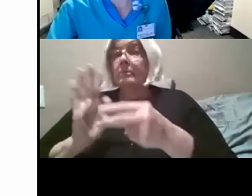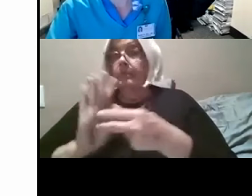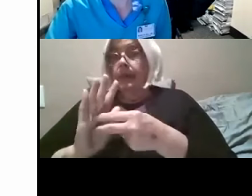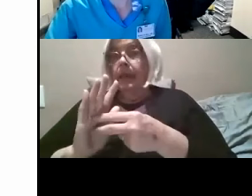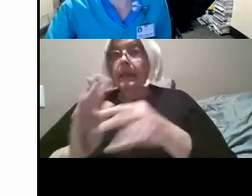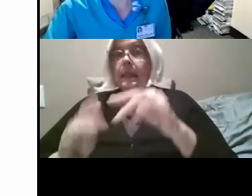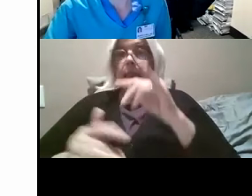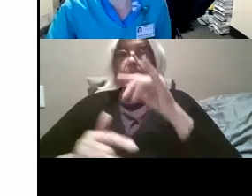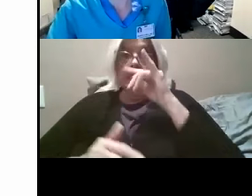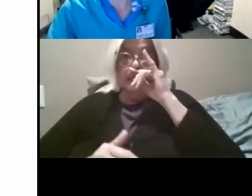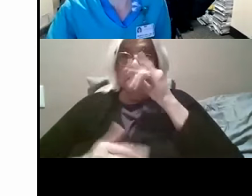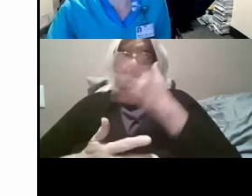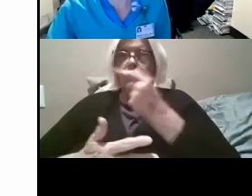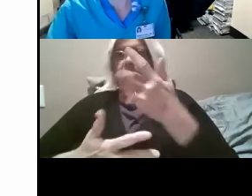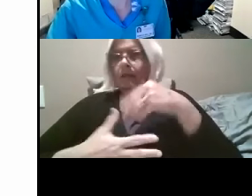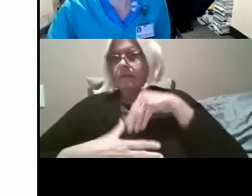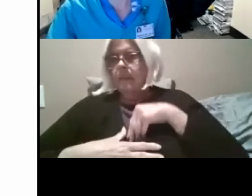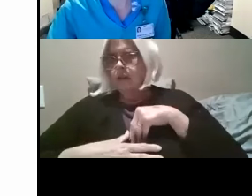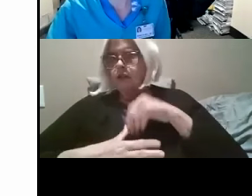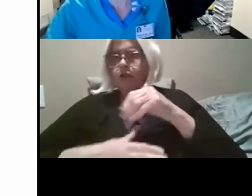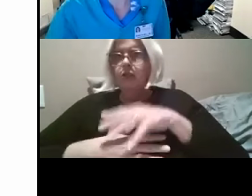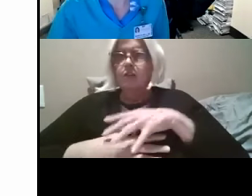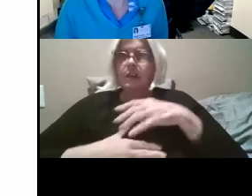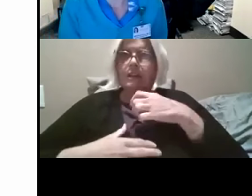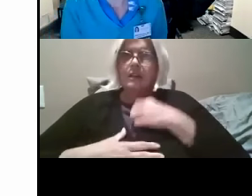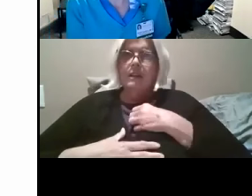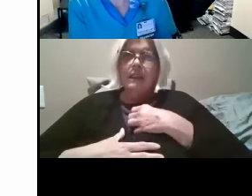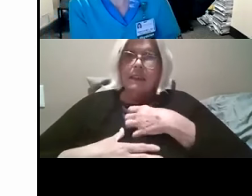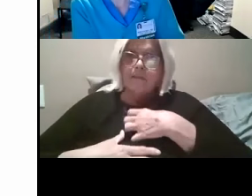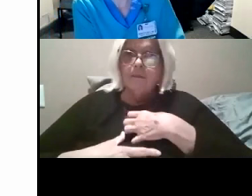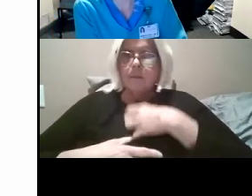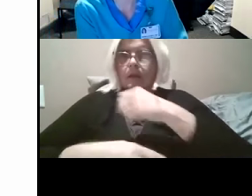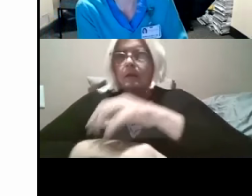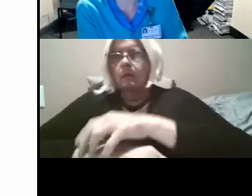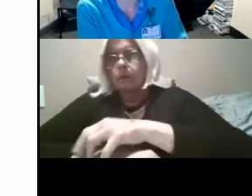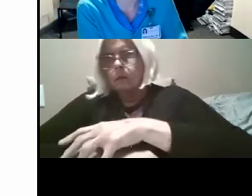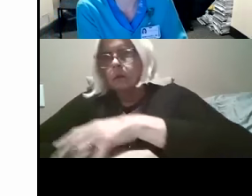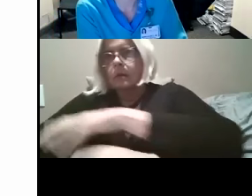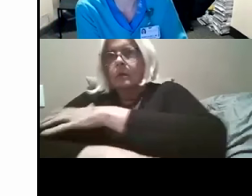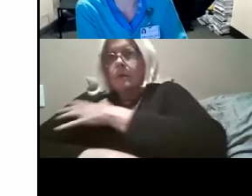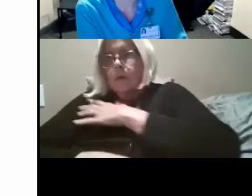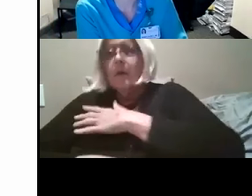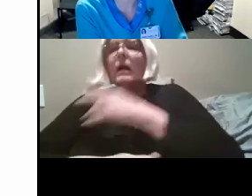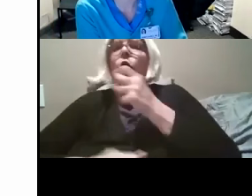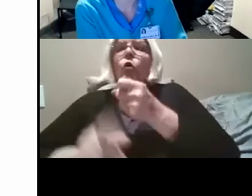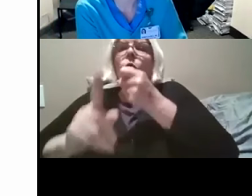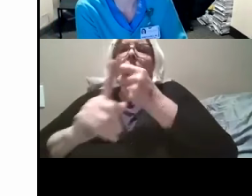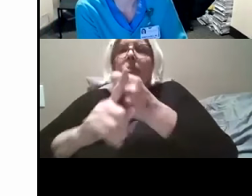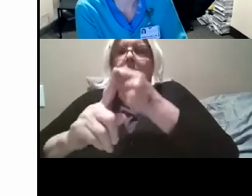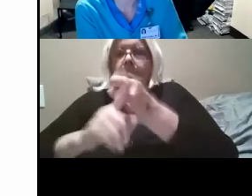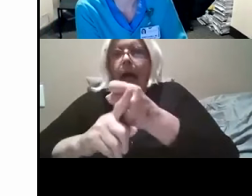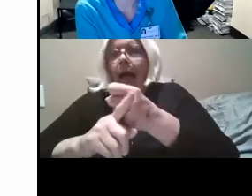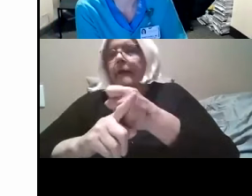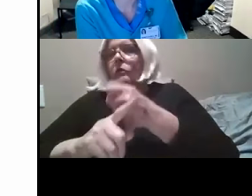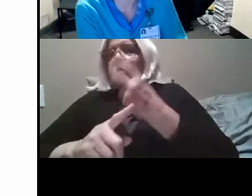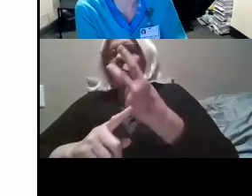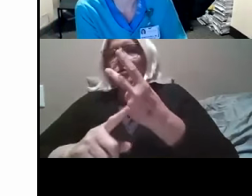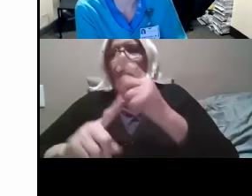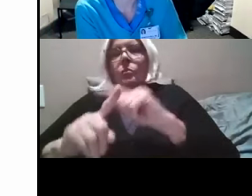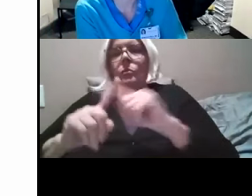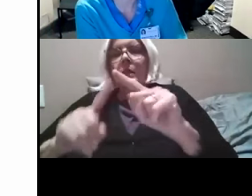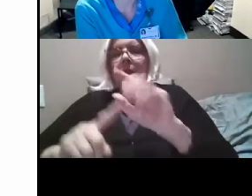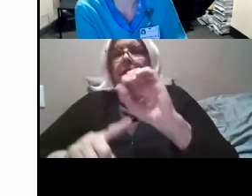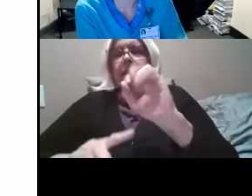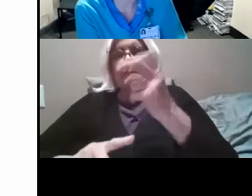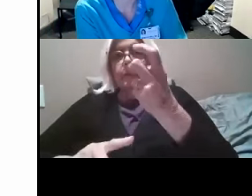and require hospitalization, and they need to have more than 2 organ systems involved. The heart inflammation or myocarditis